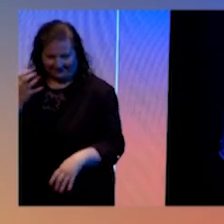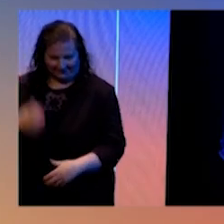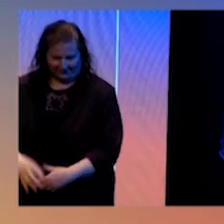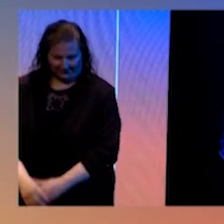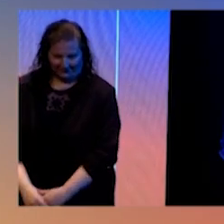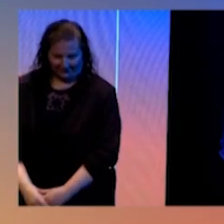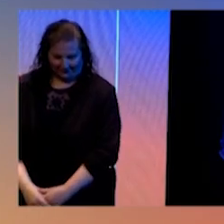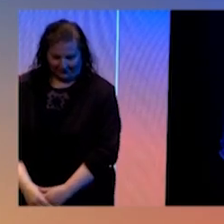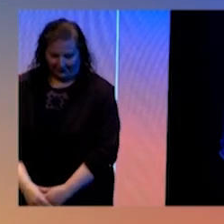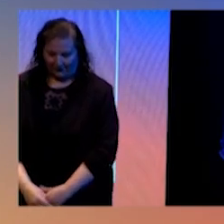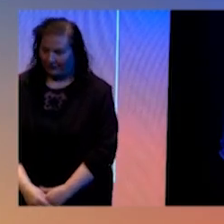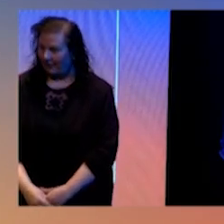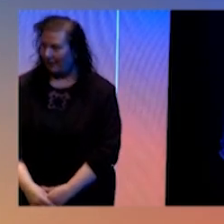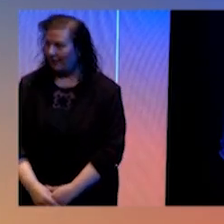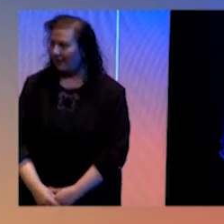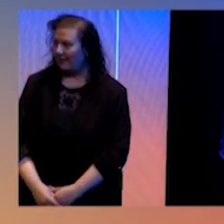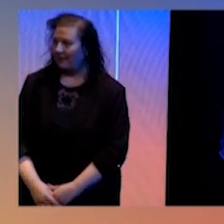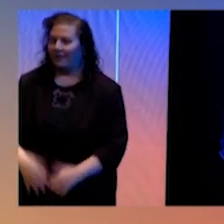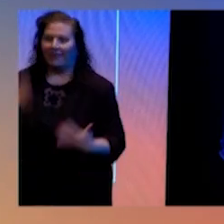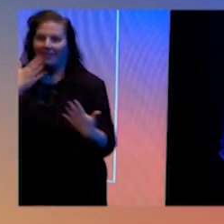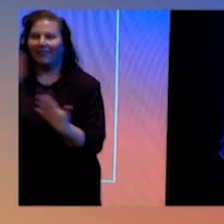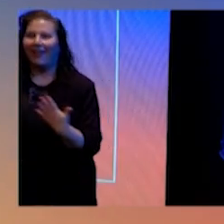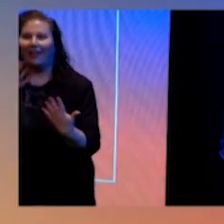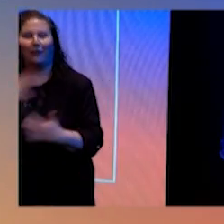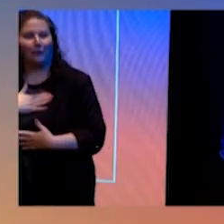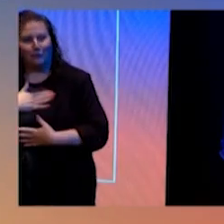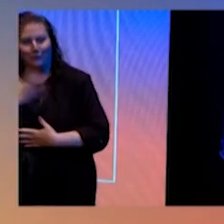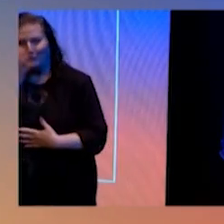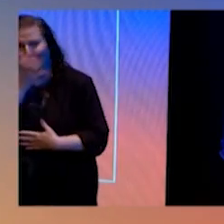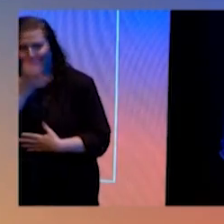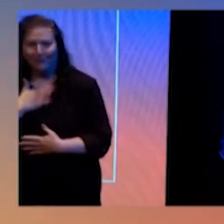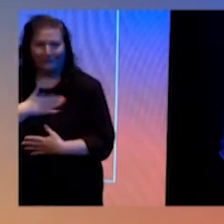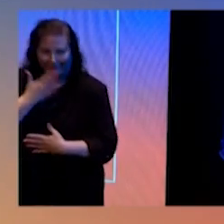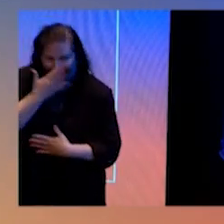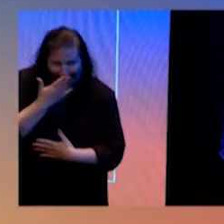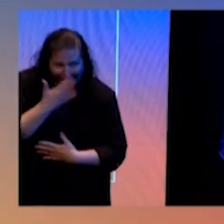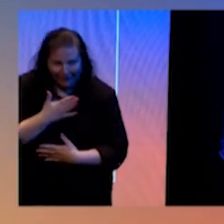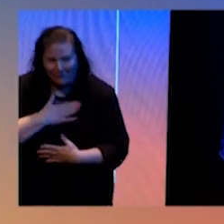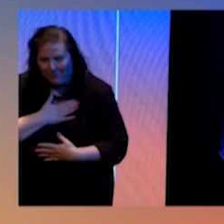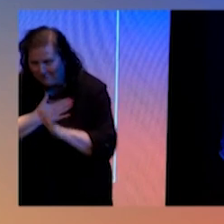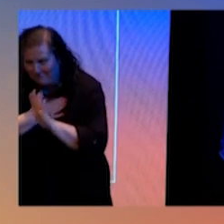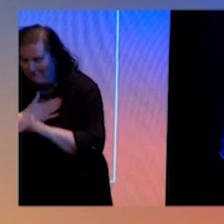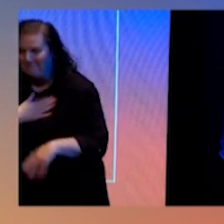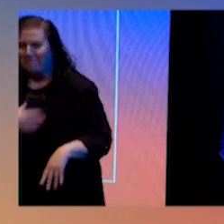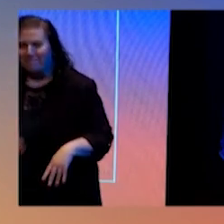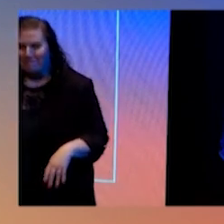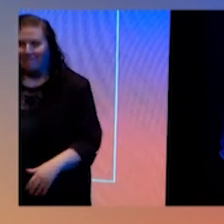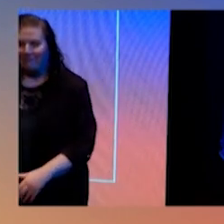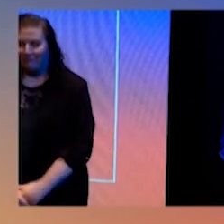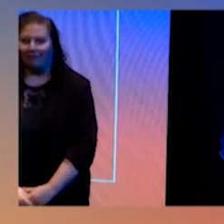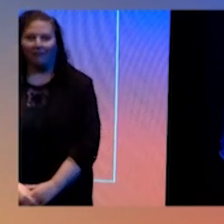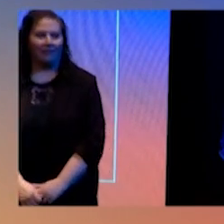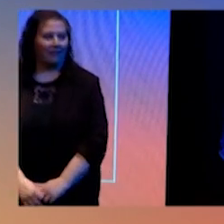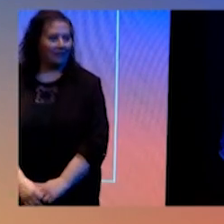Thank you. Thank you, everyone. Truly grateful.